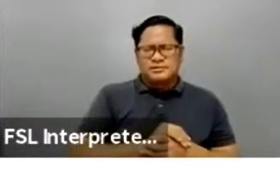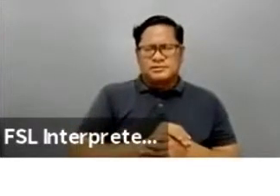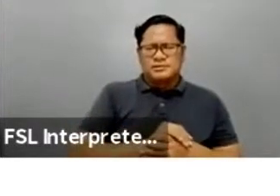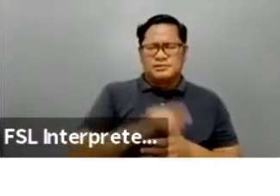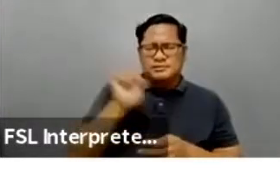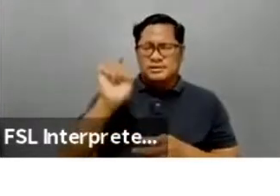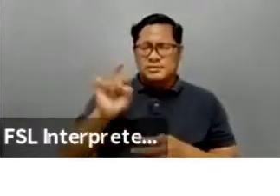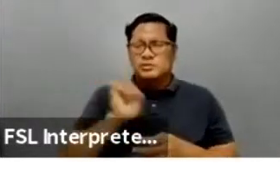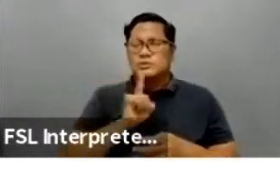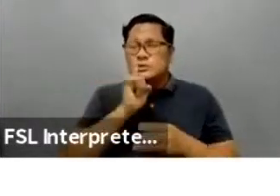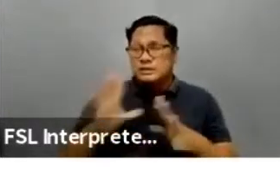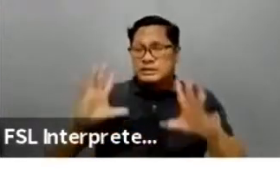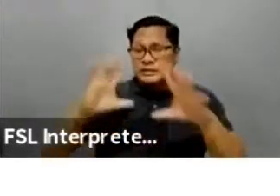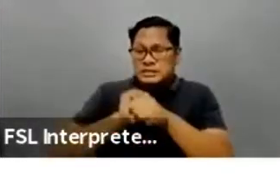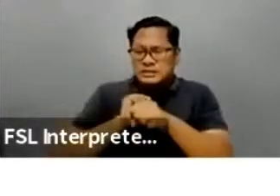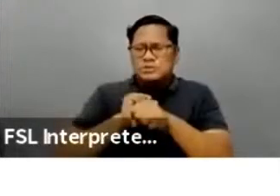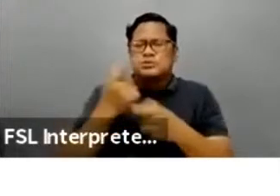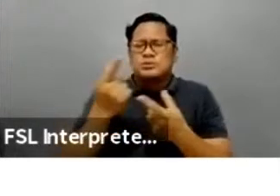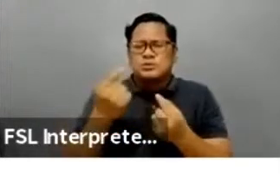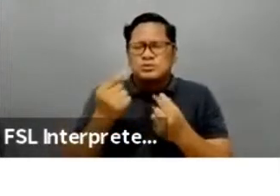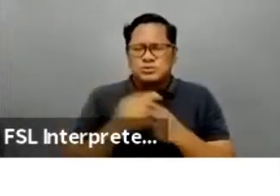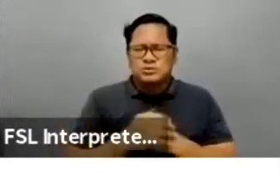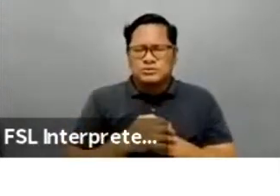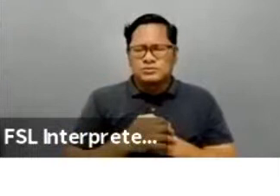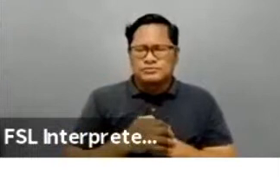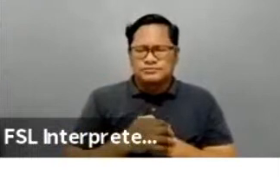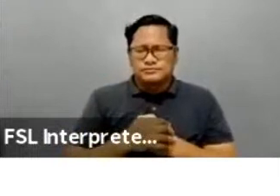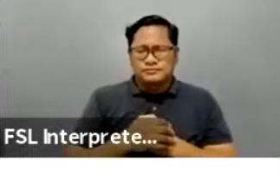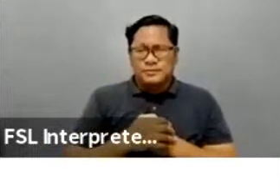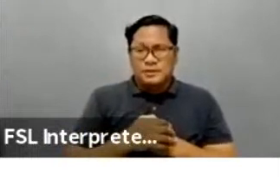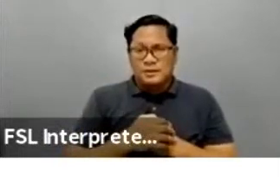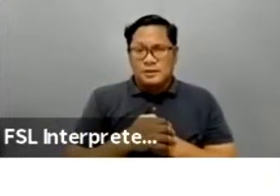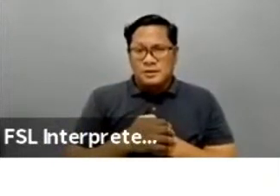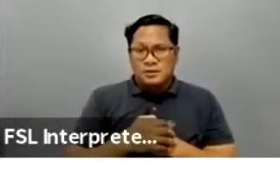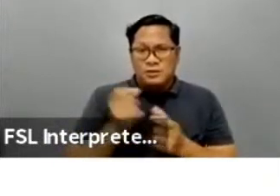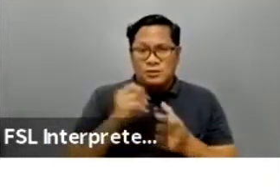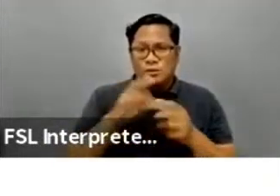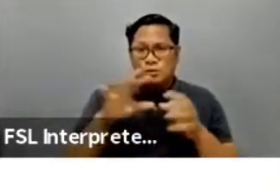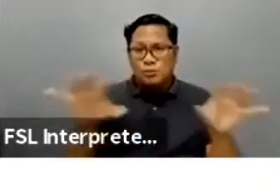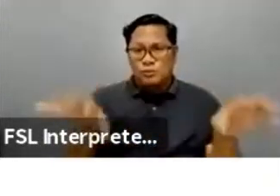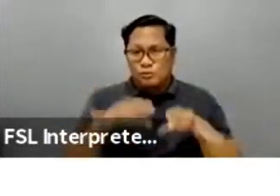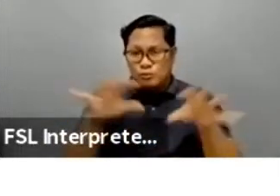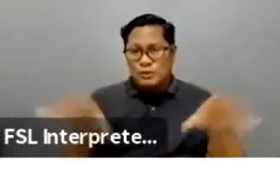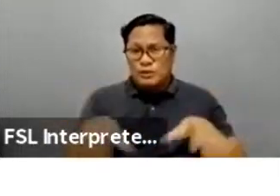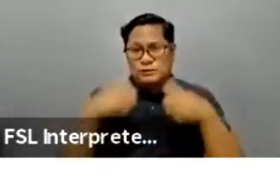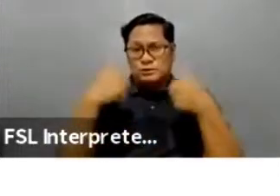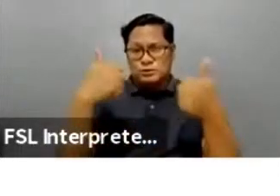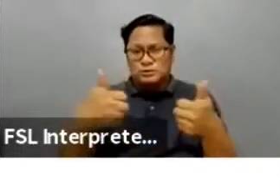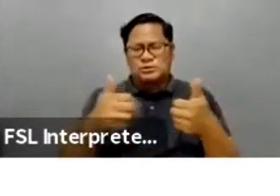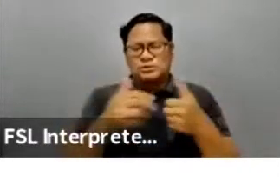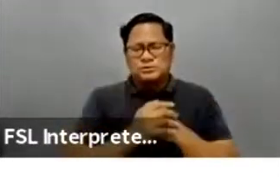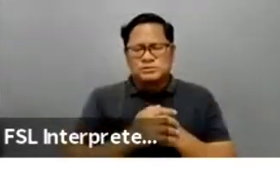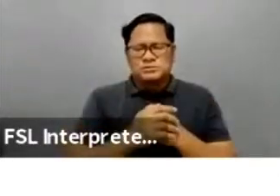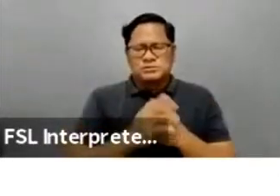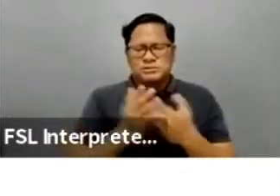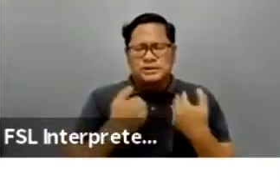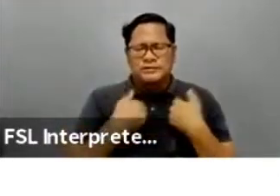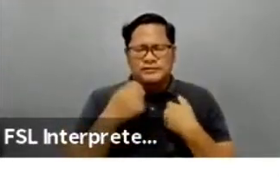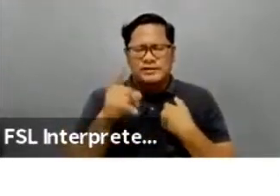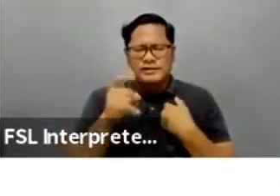things that we have to do constantly for a well-functioning system. I think there are 11 in this list. Ang linagay ko lang